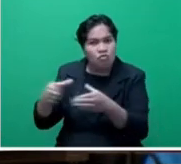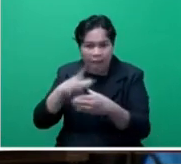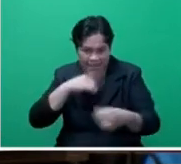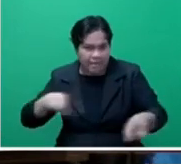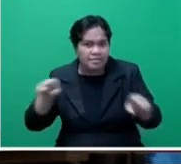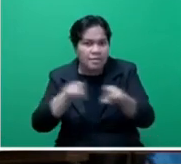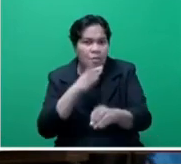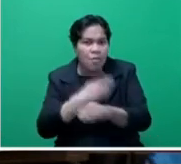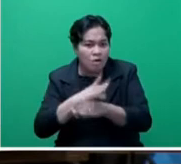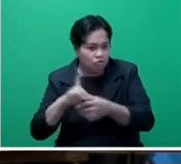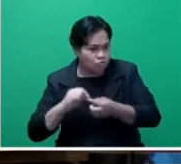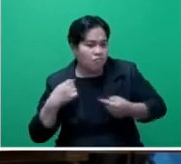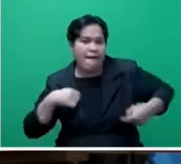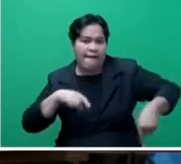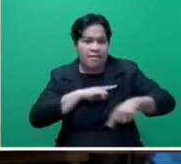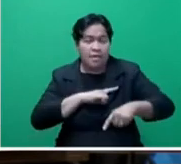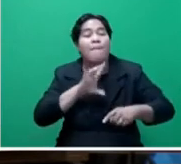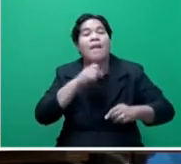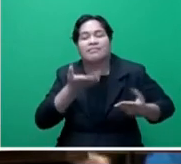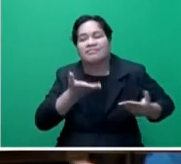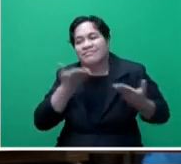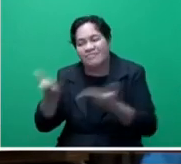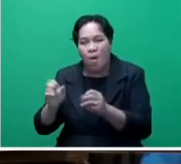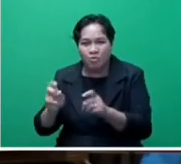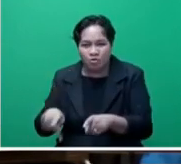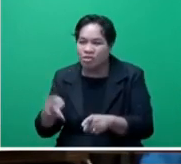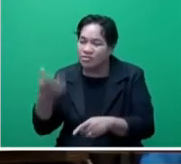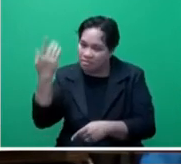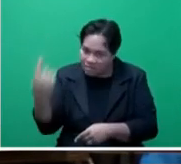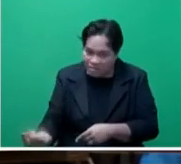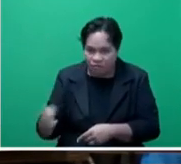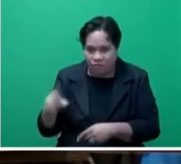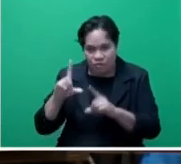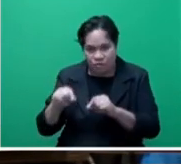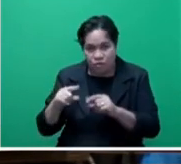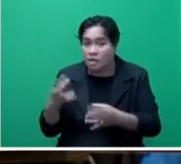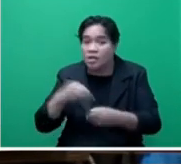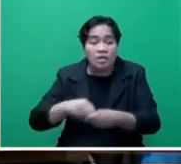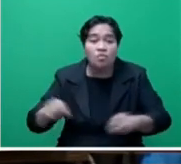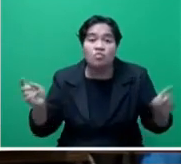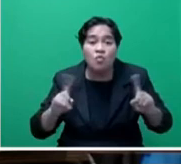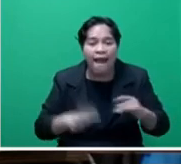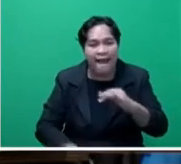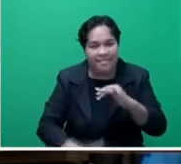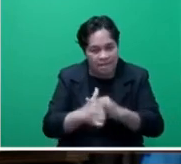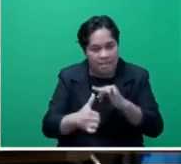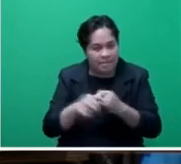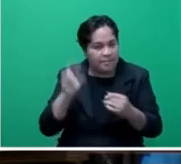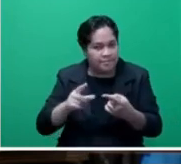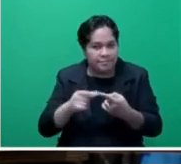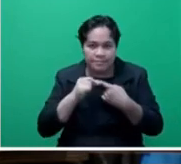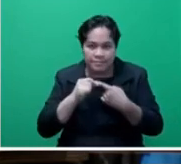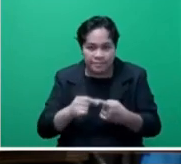work that we do if given the opportunity. What we need to include is accessibility and